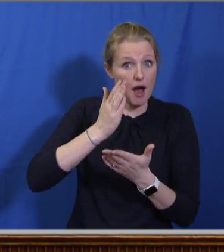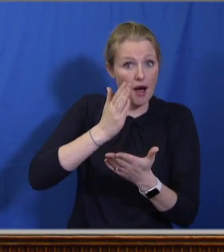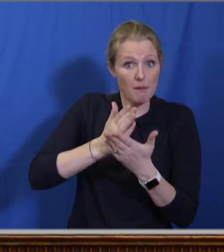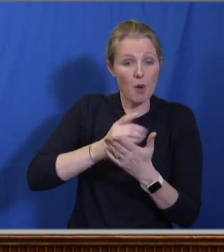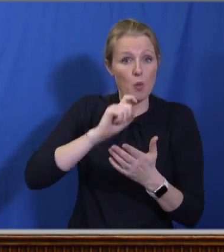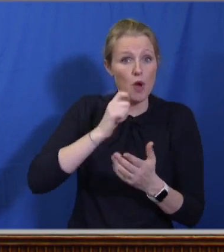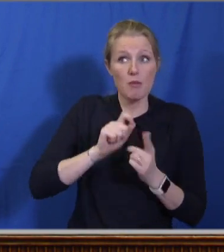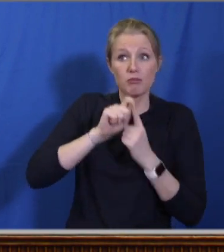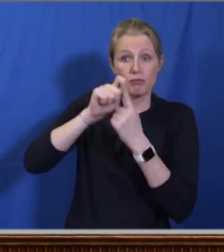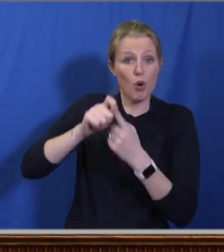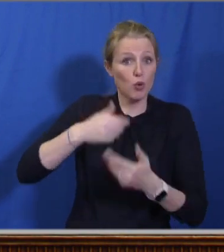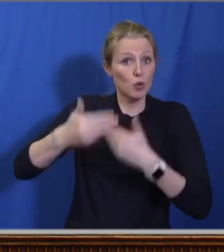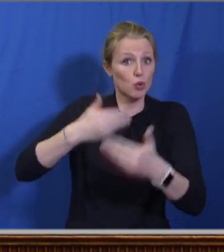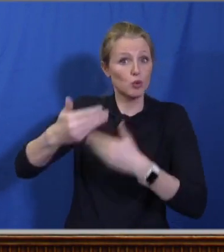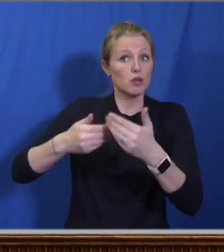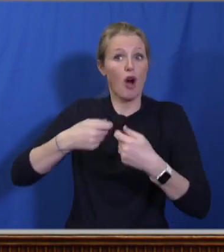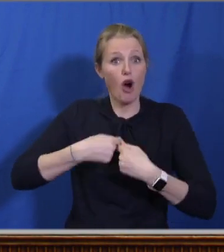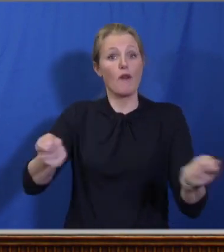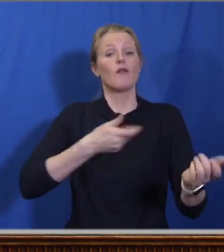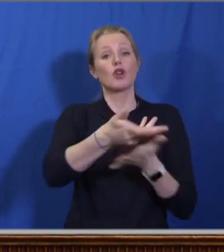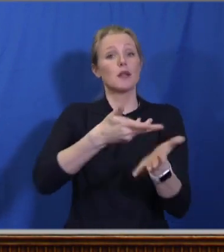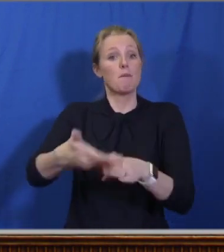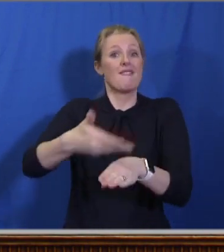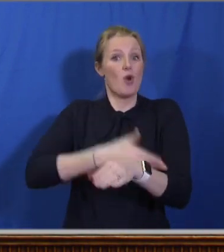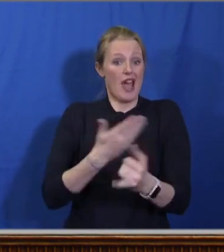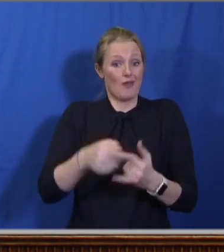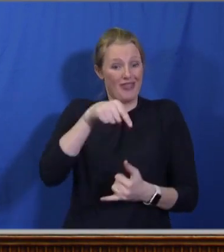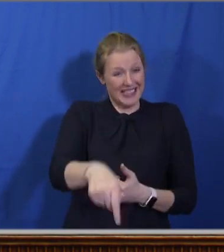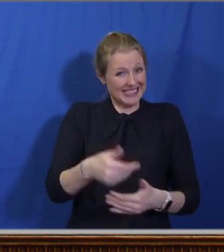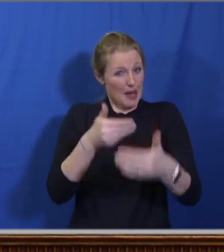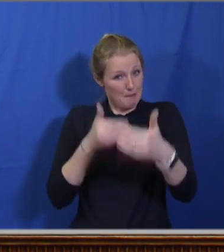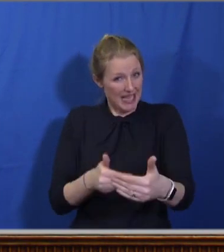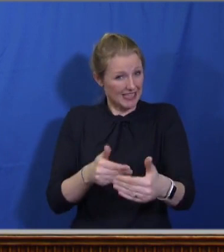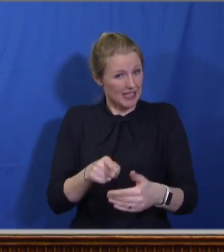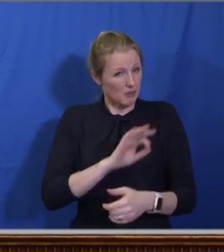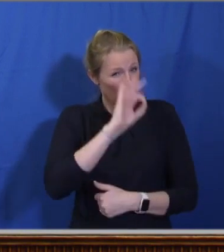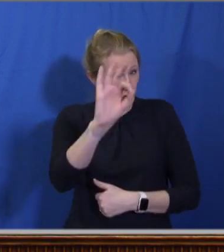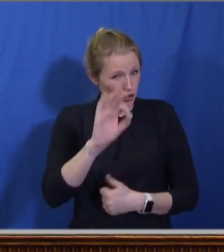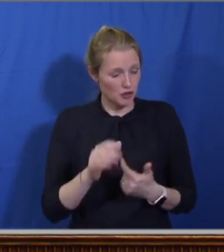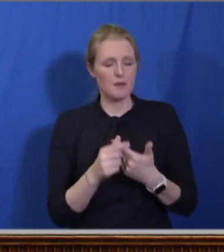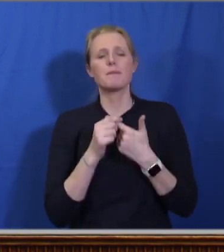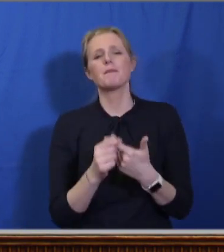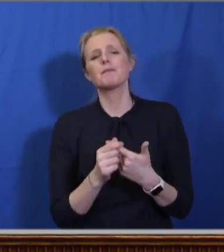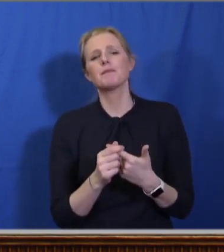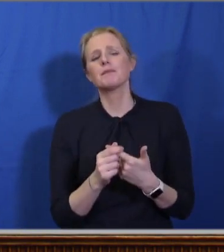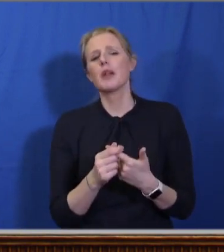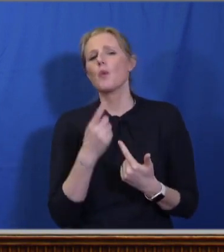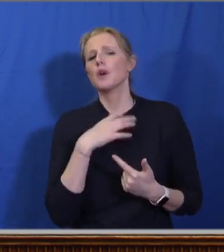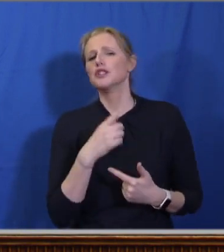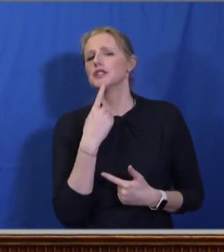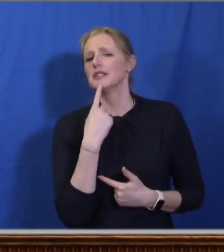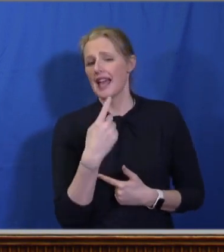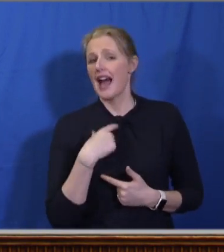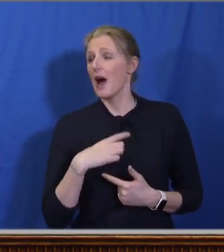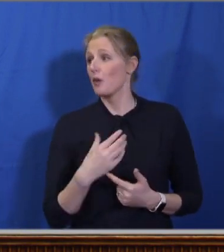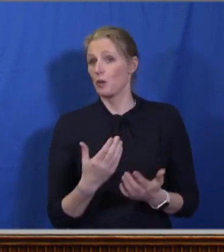proposal out for consultation before the end of the mandate? That's my question. And then just secondly, to make the point that I do want to welcome